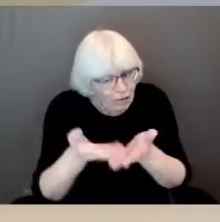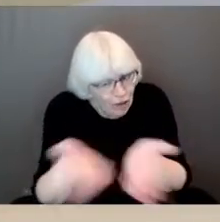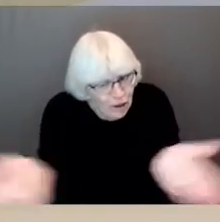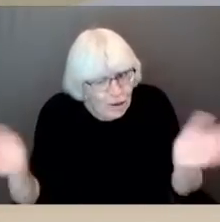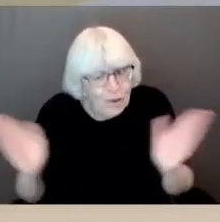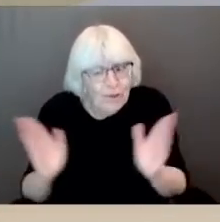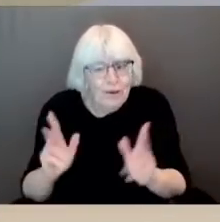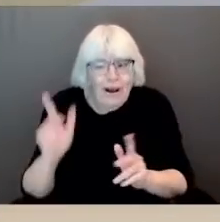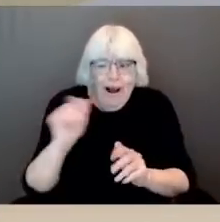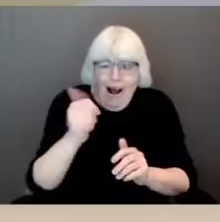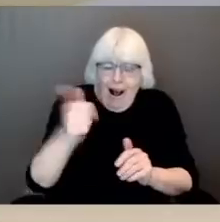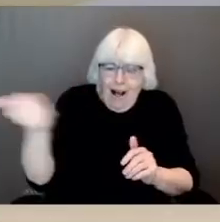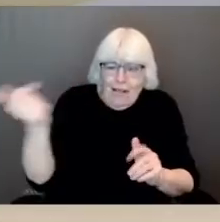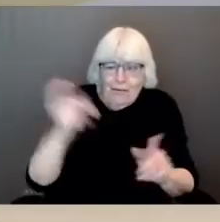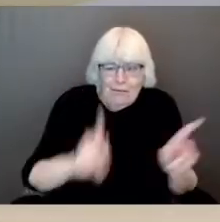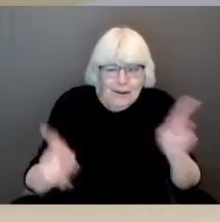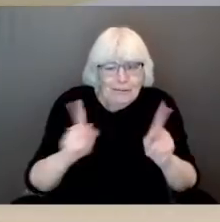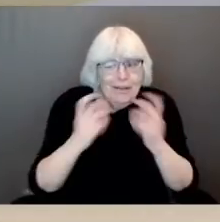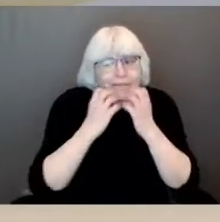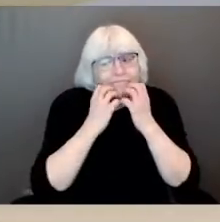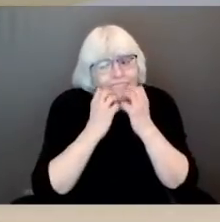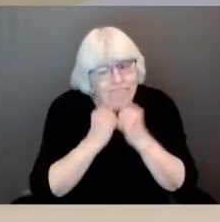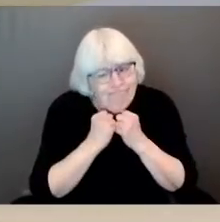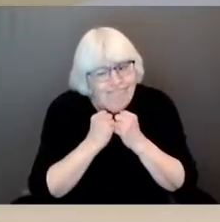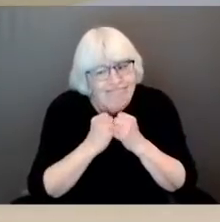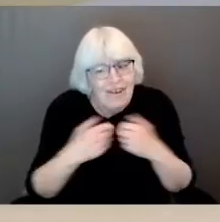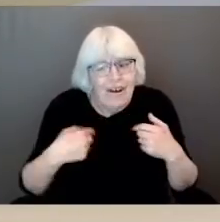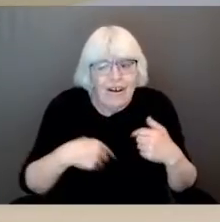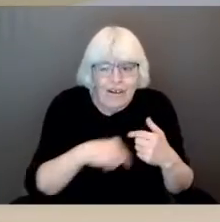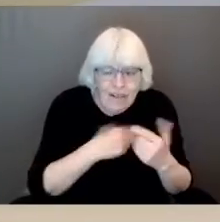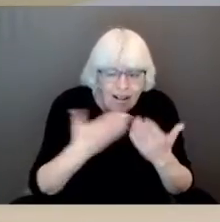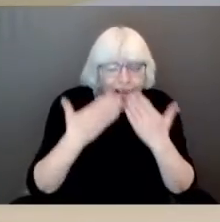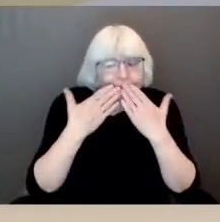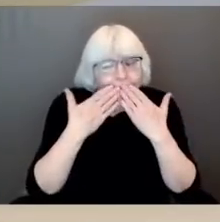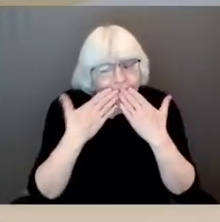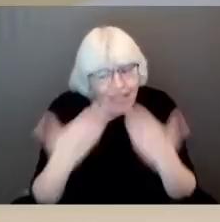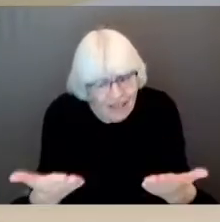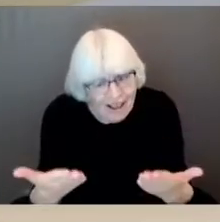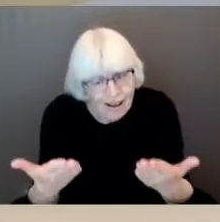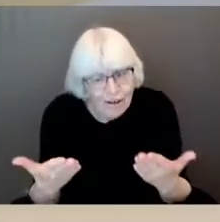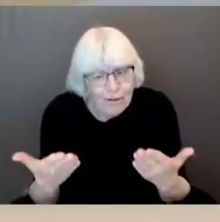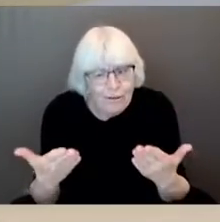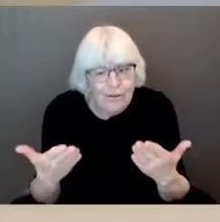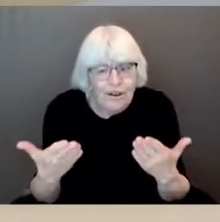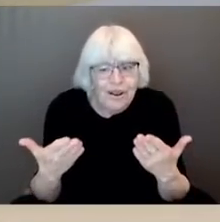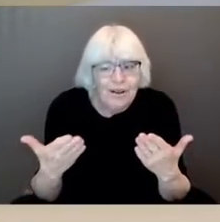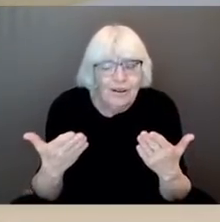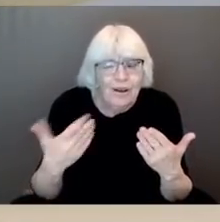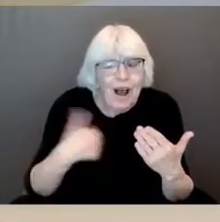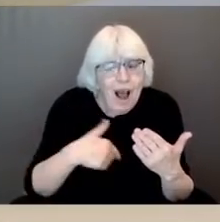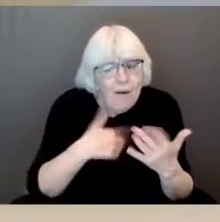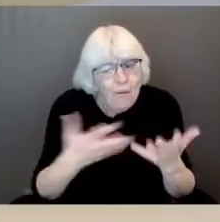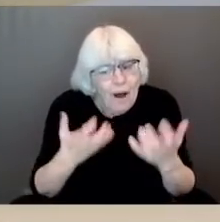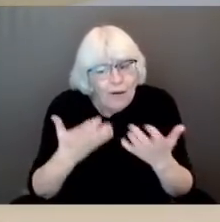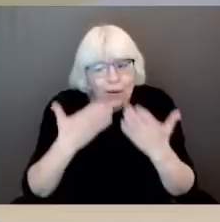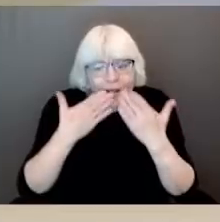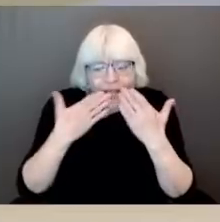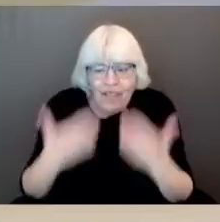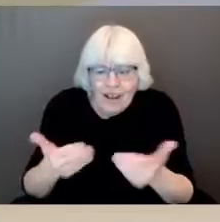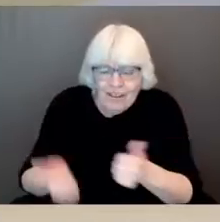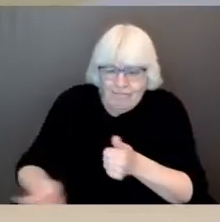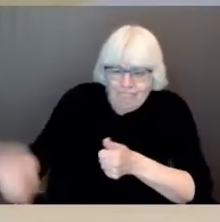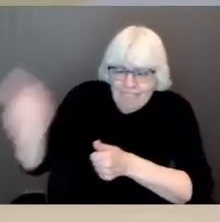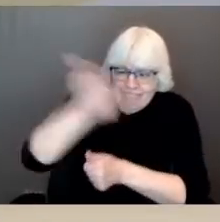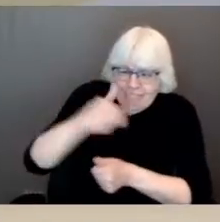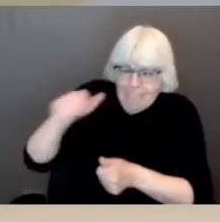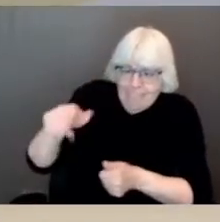So I'm very grateful. I'll take this time to say I'm grateful for Premier King, the government, and our partners at Health